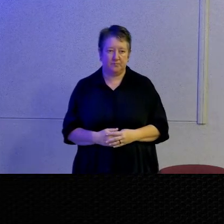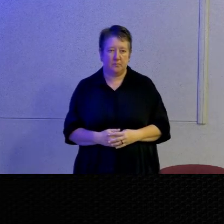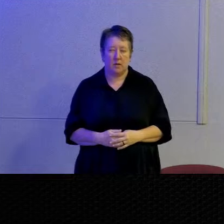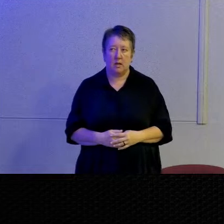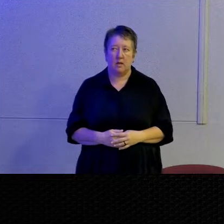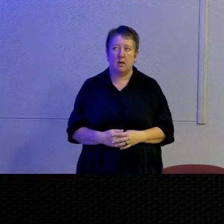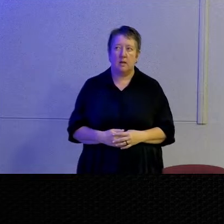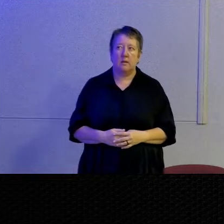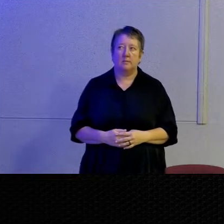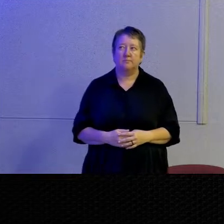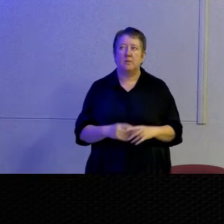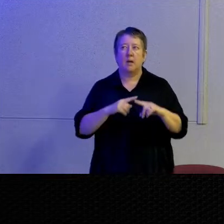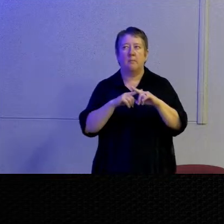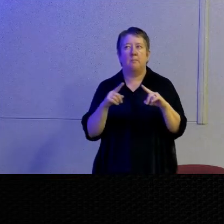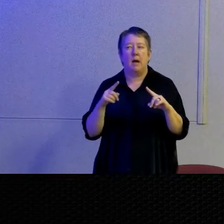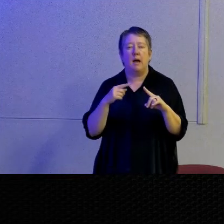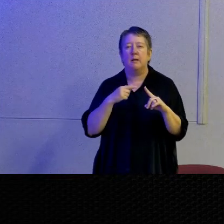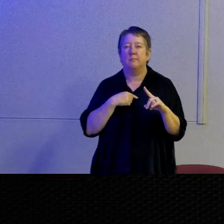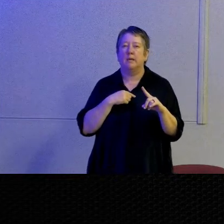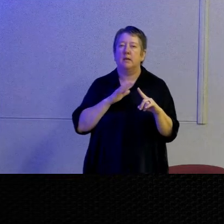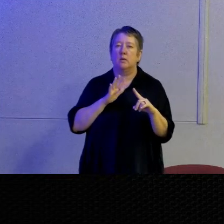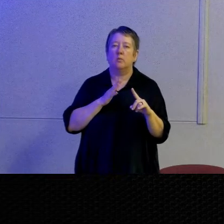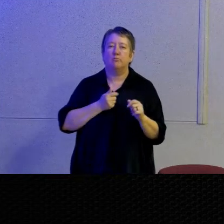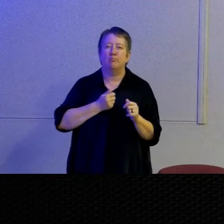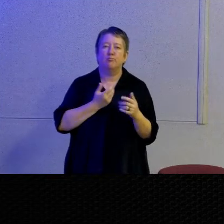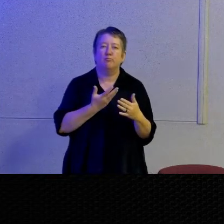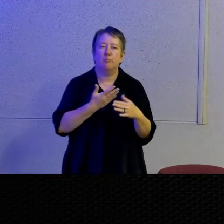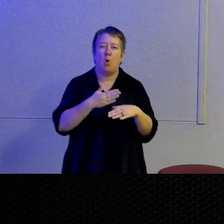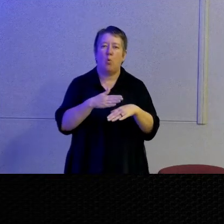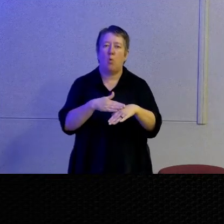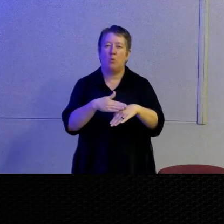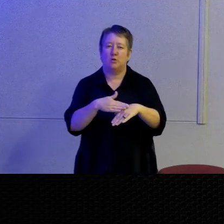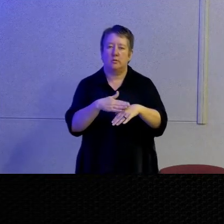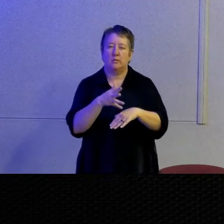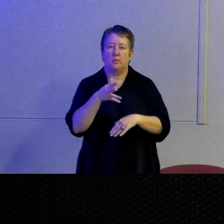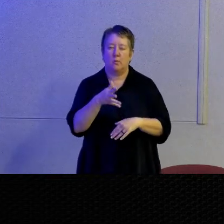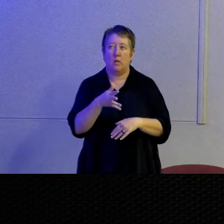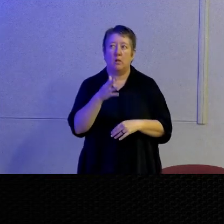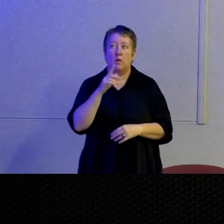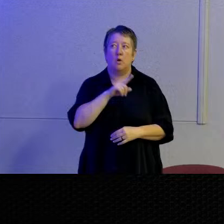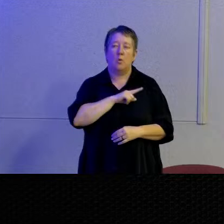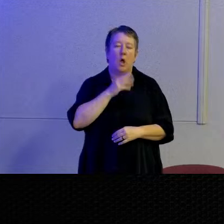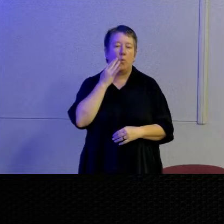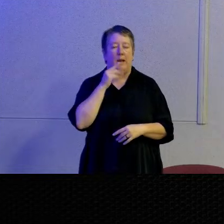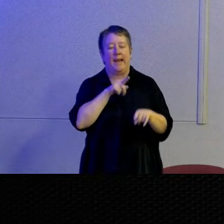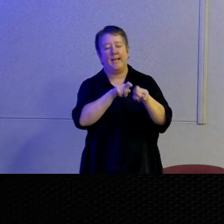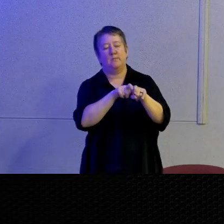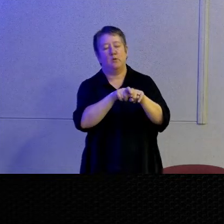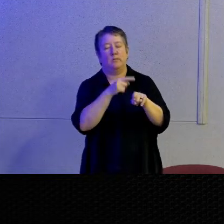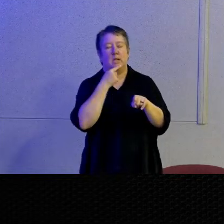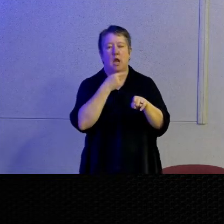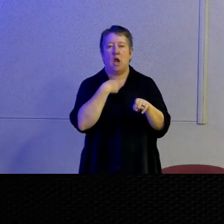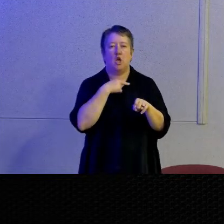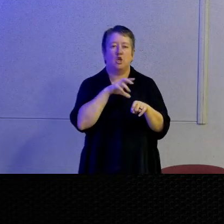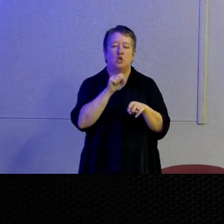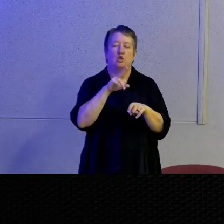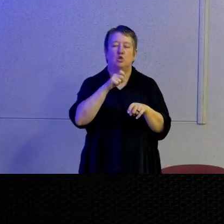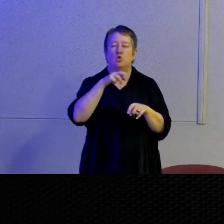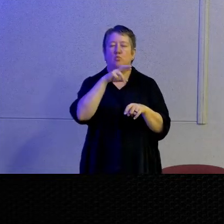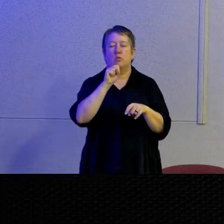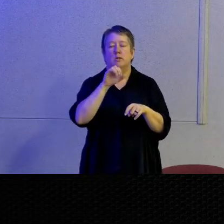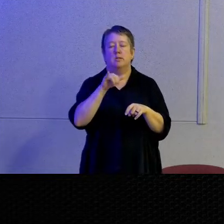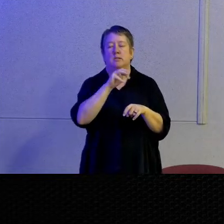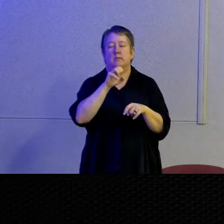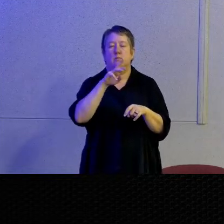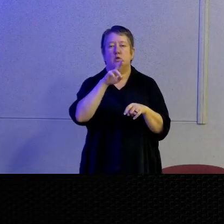But I would express a little bit of caution, because when experiments say, well, we haven't found supersymmetry doesn't